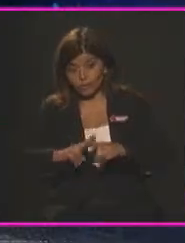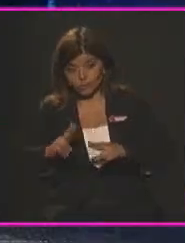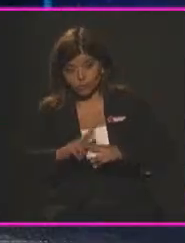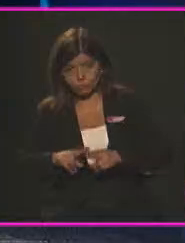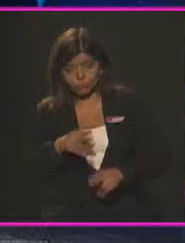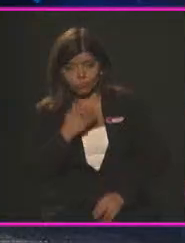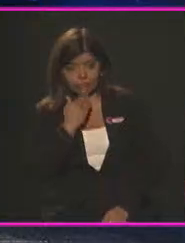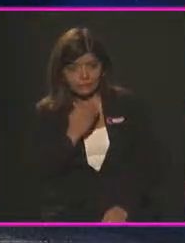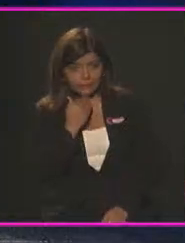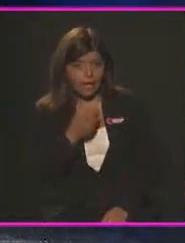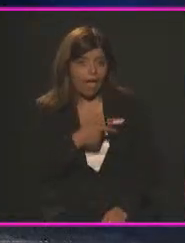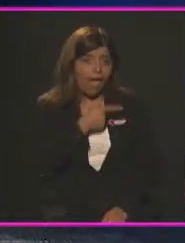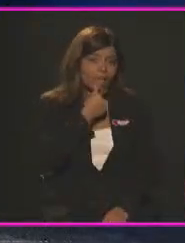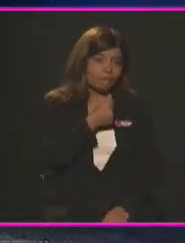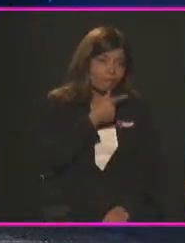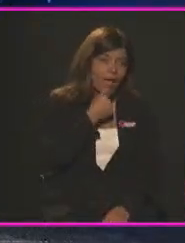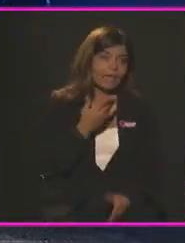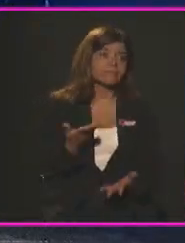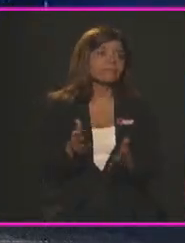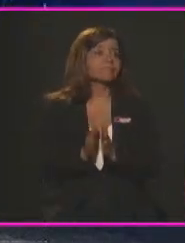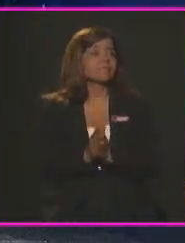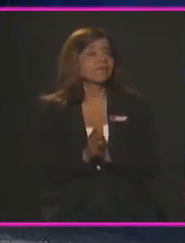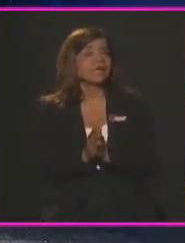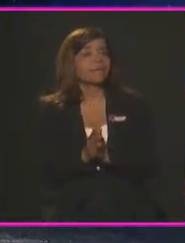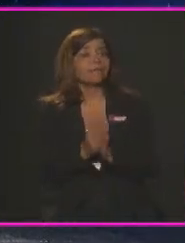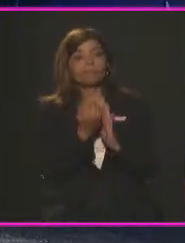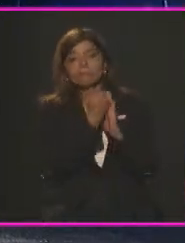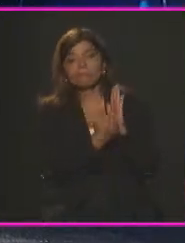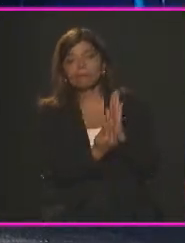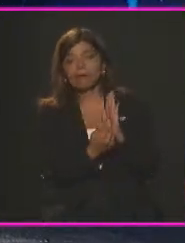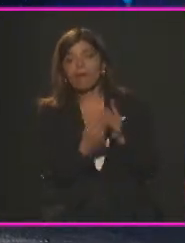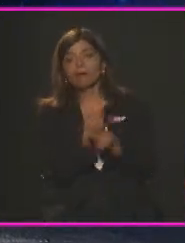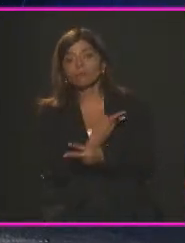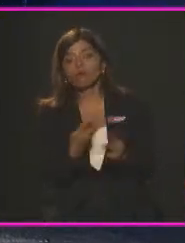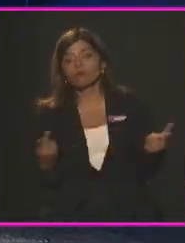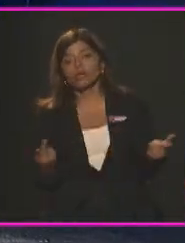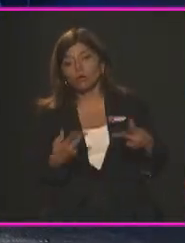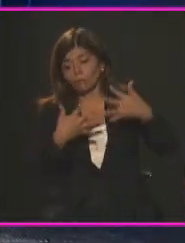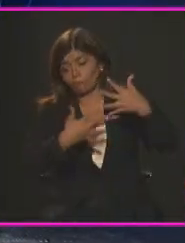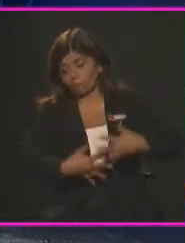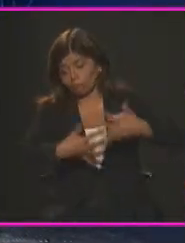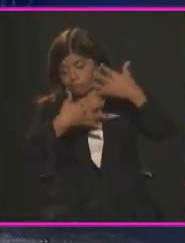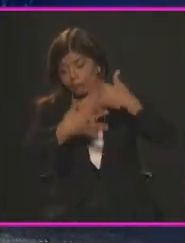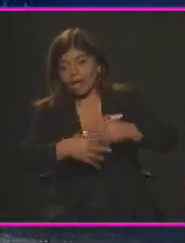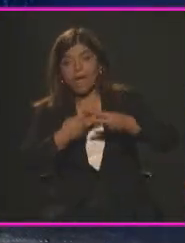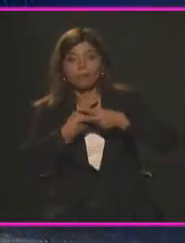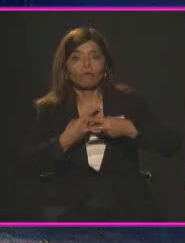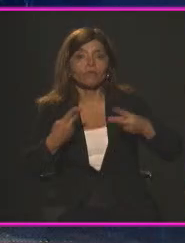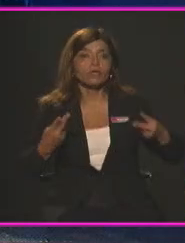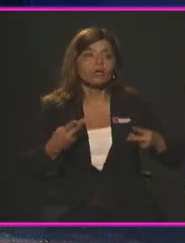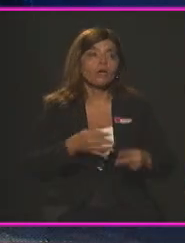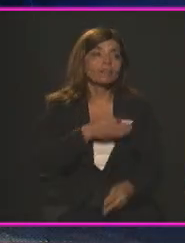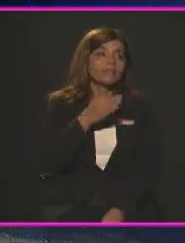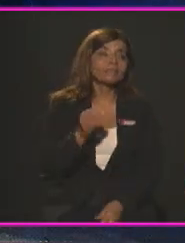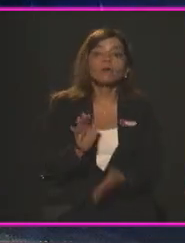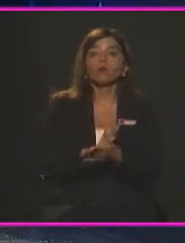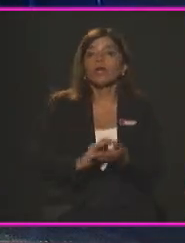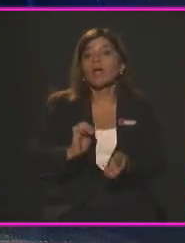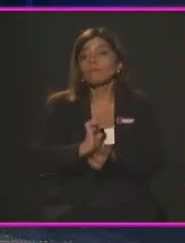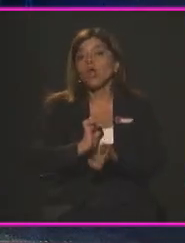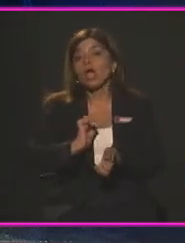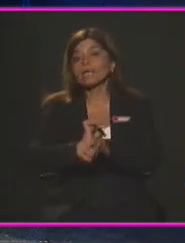about the same time, this article was published saying that cheese protects you from all causes of death,